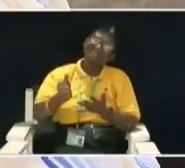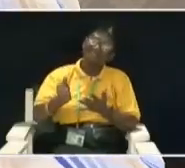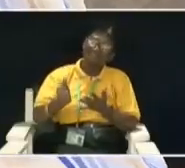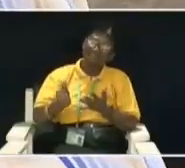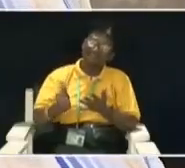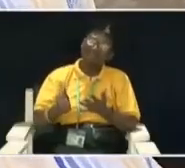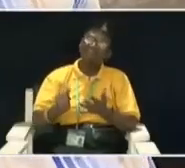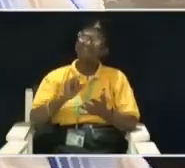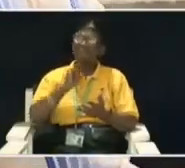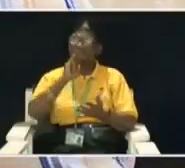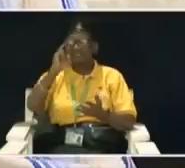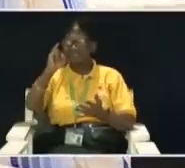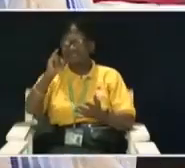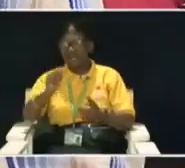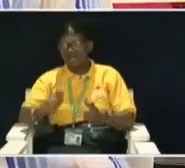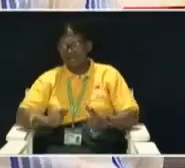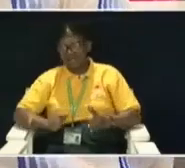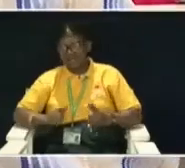He's